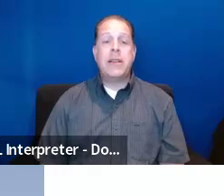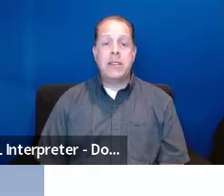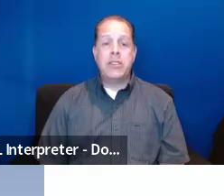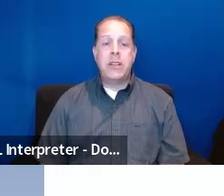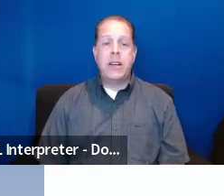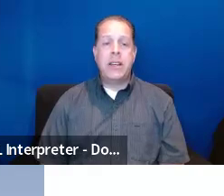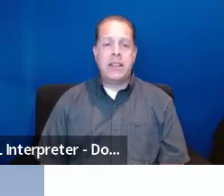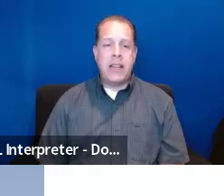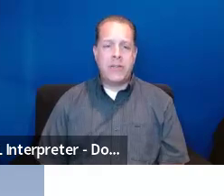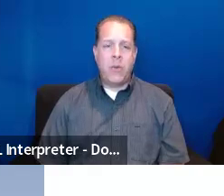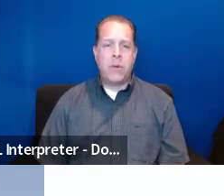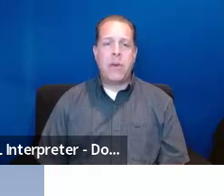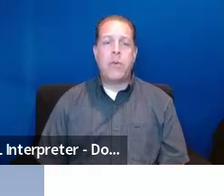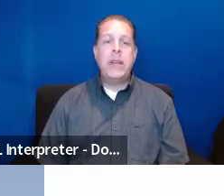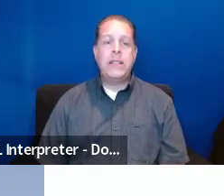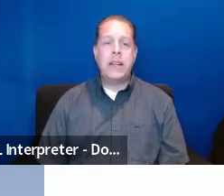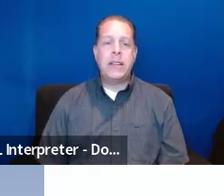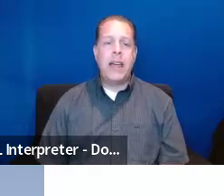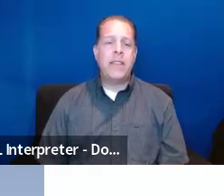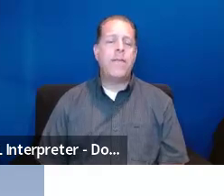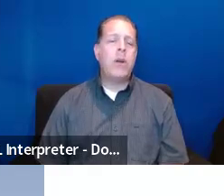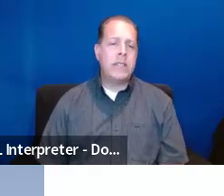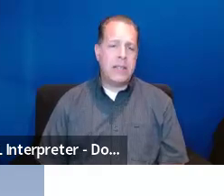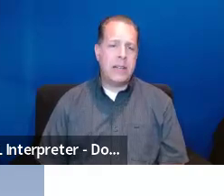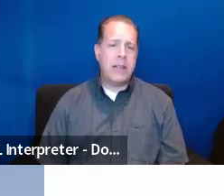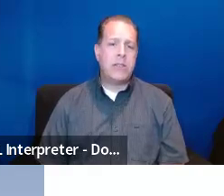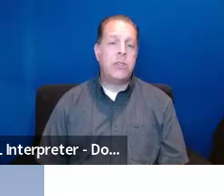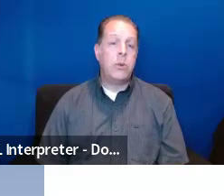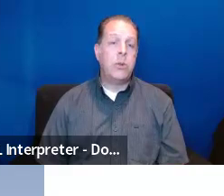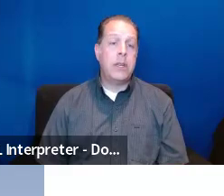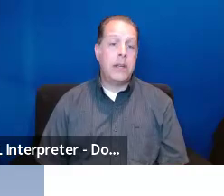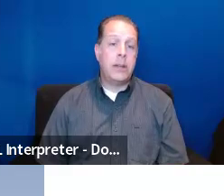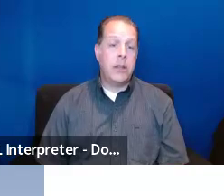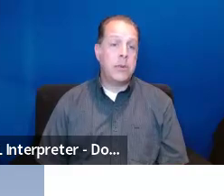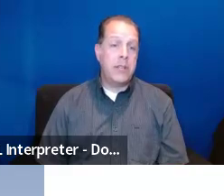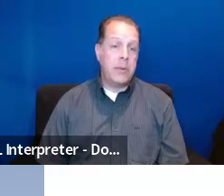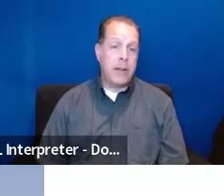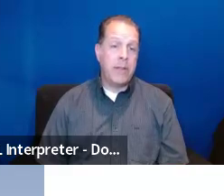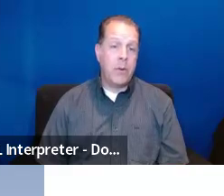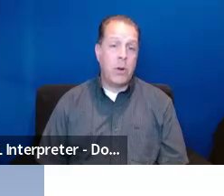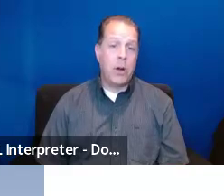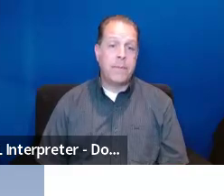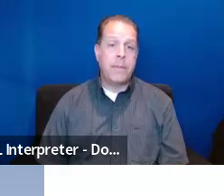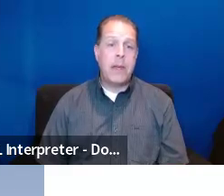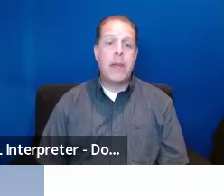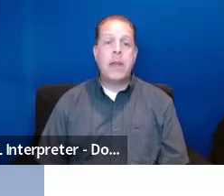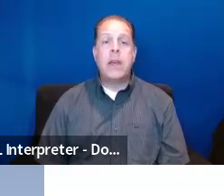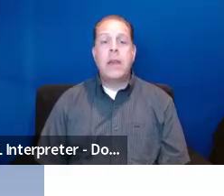receives the message in text form, reads it, and then voices it to the recipient of the phone